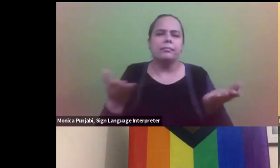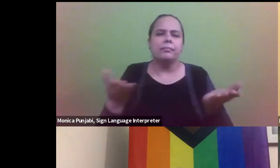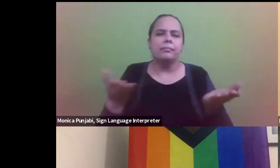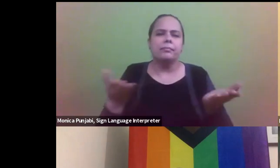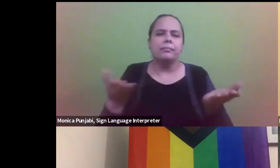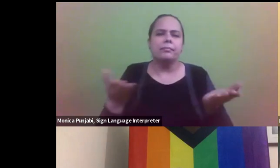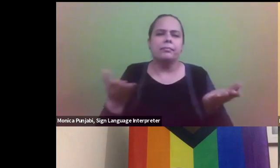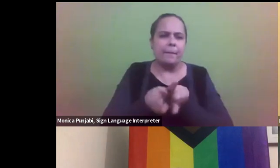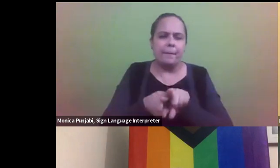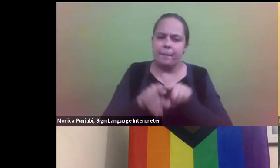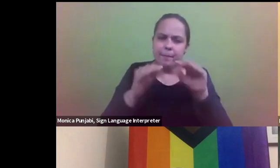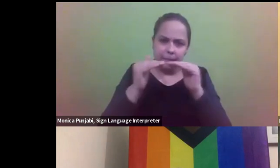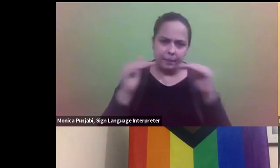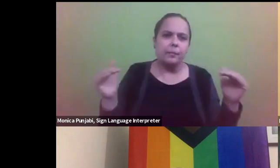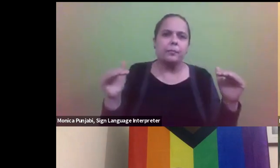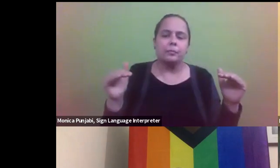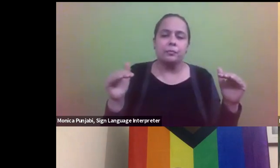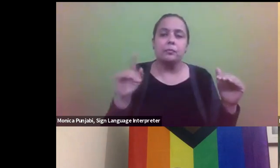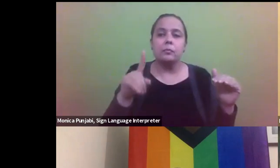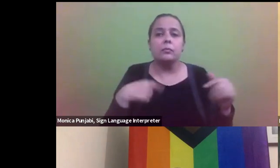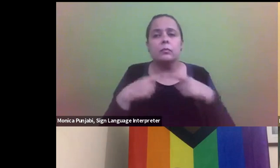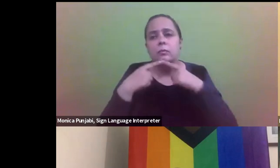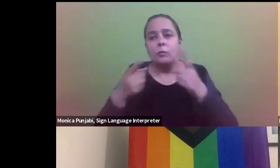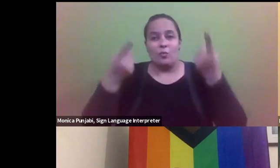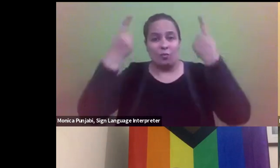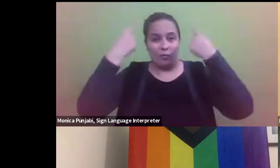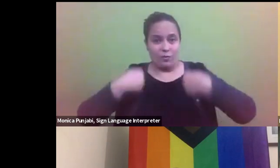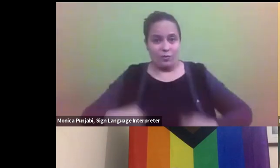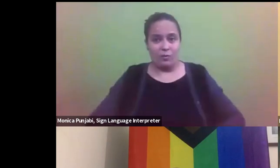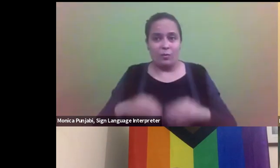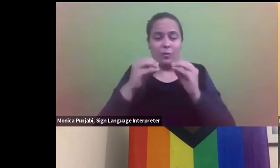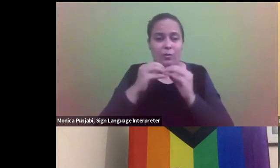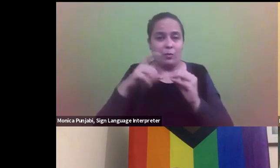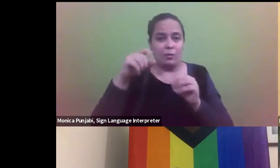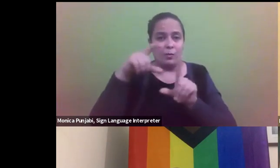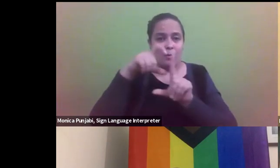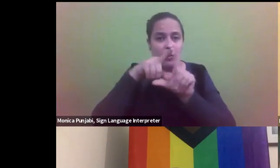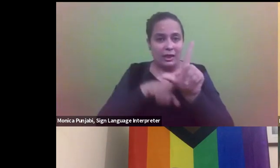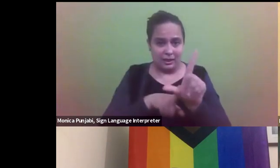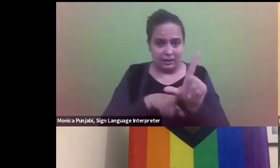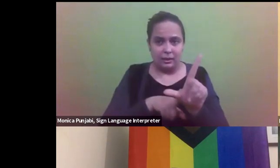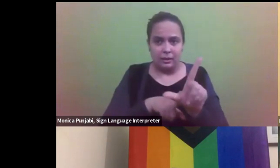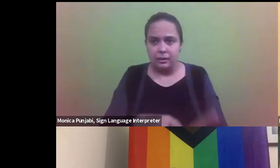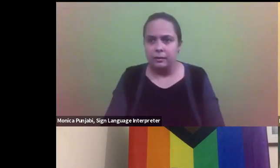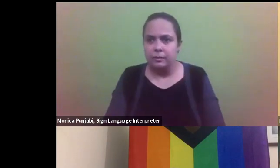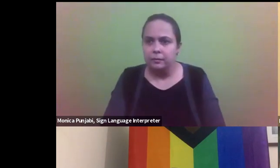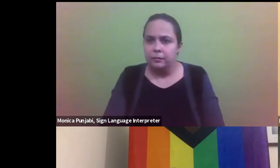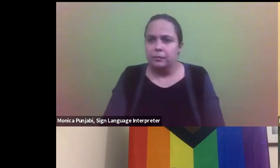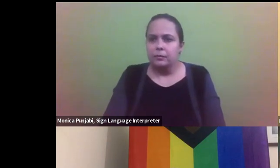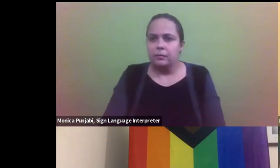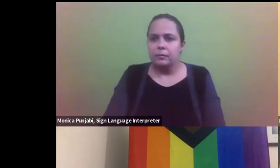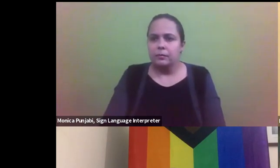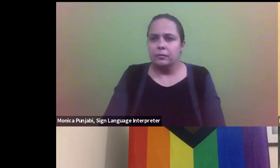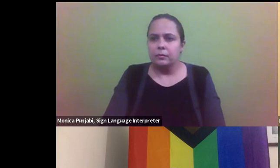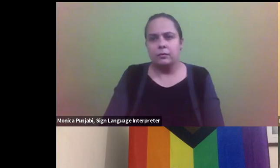are very are like our topic is a subject area